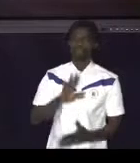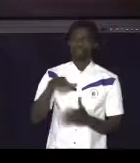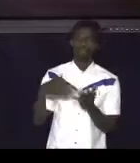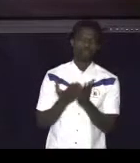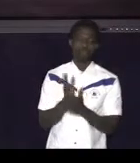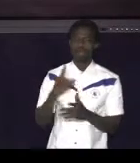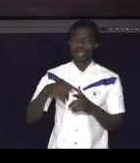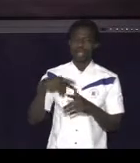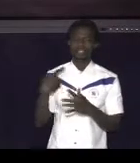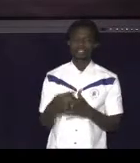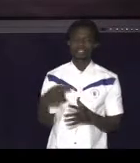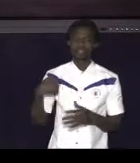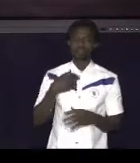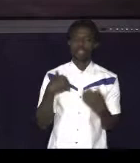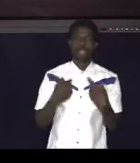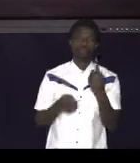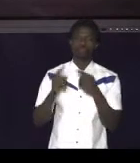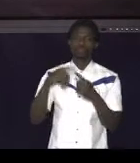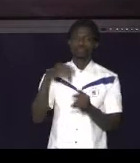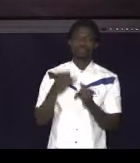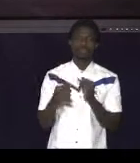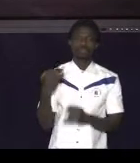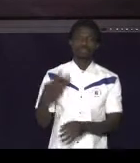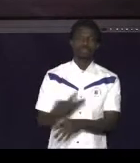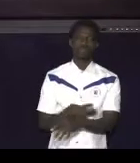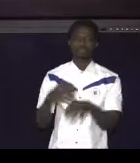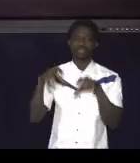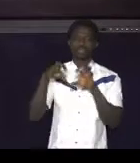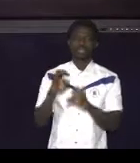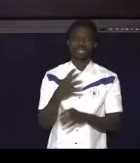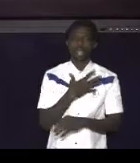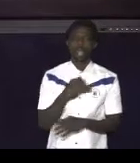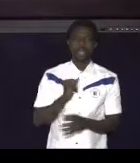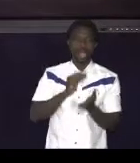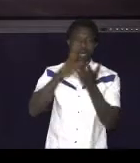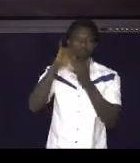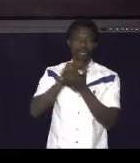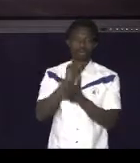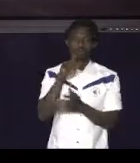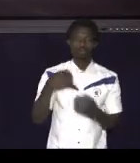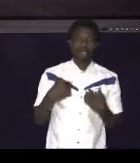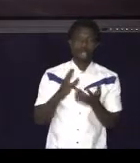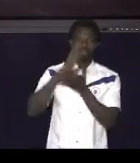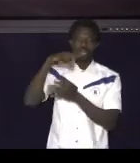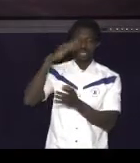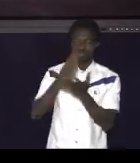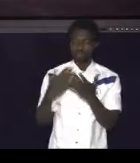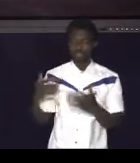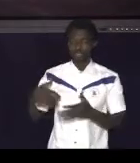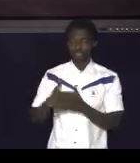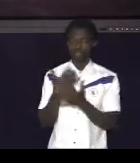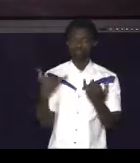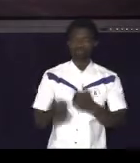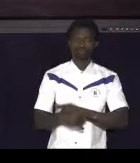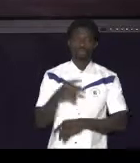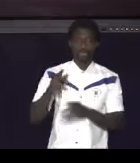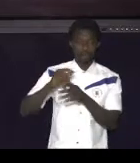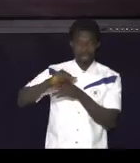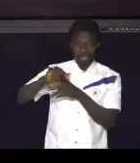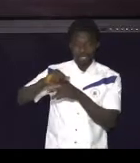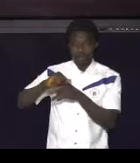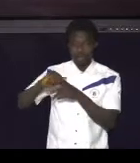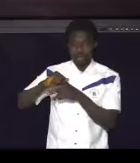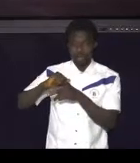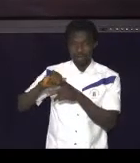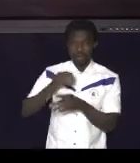All right, then, we have come to the end of the mathematics class. I hope that you have learned something new today. Practice,